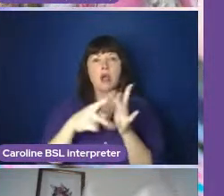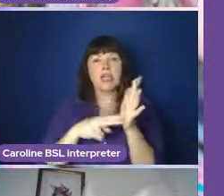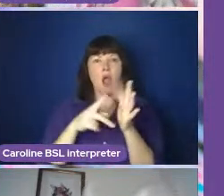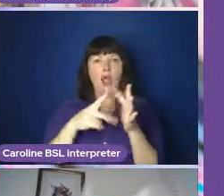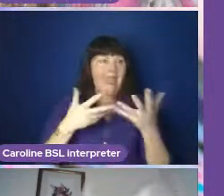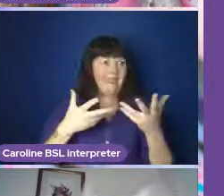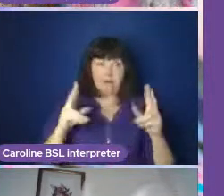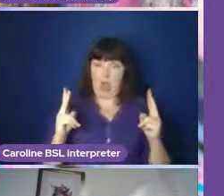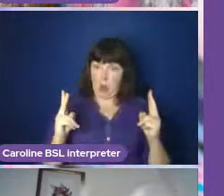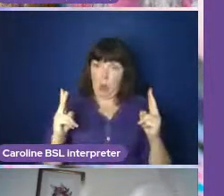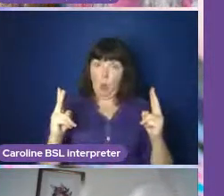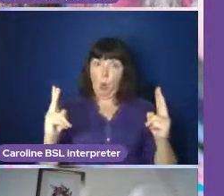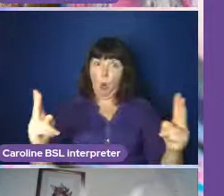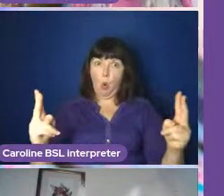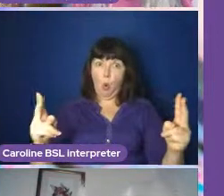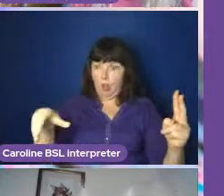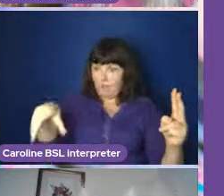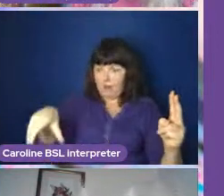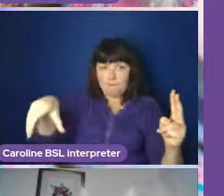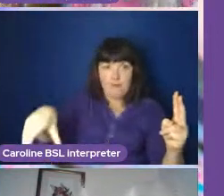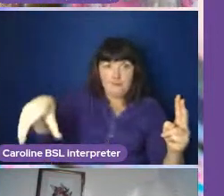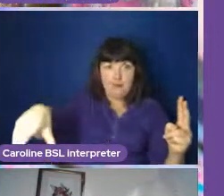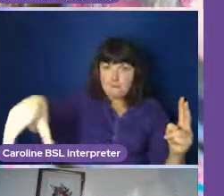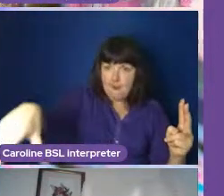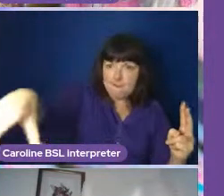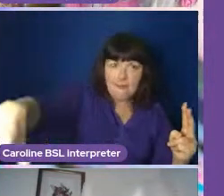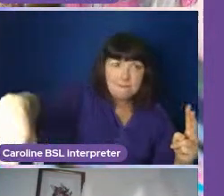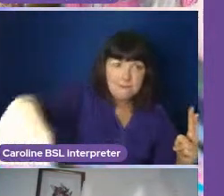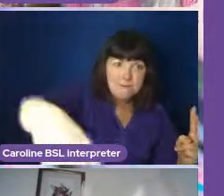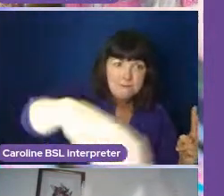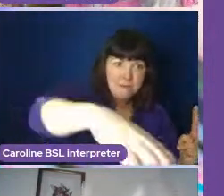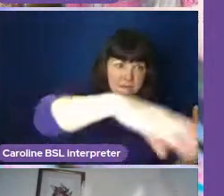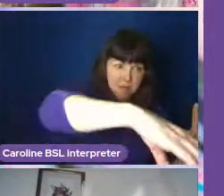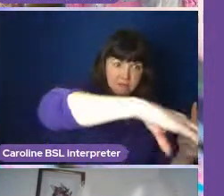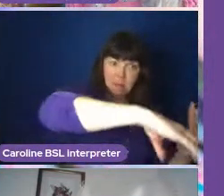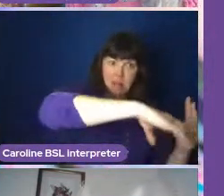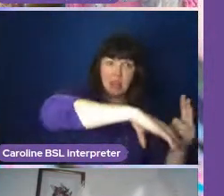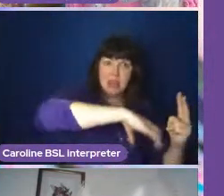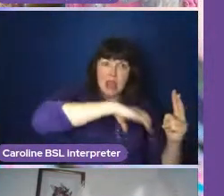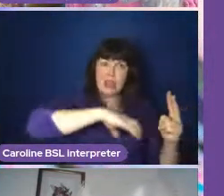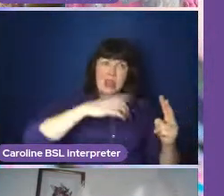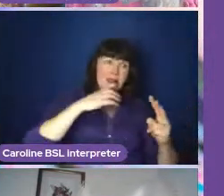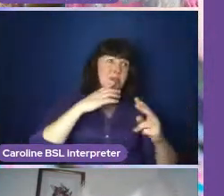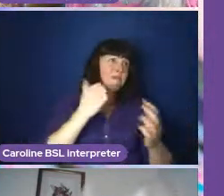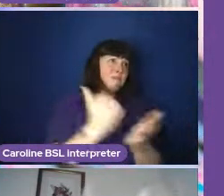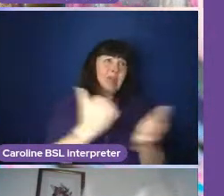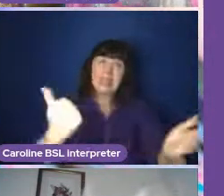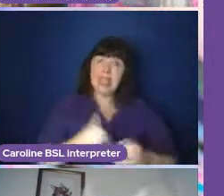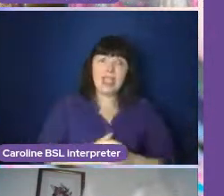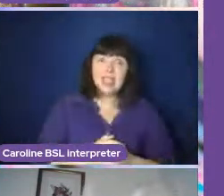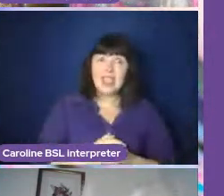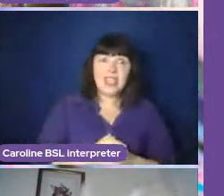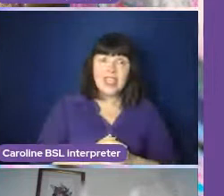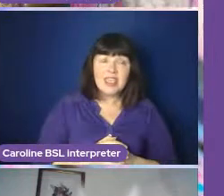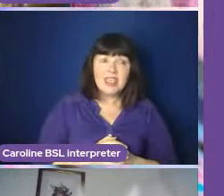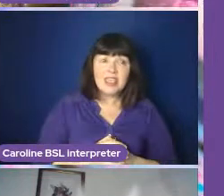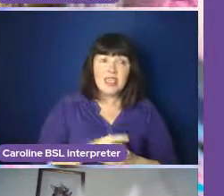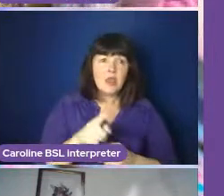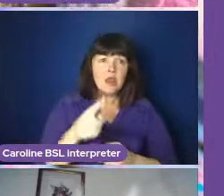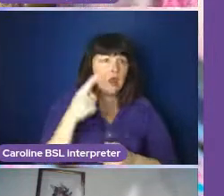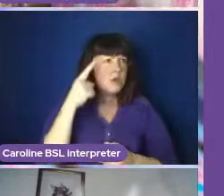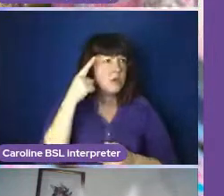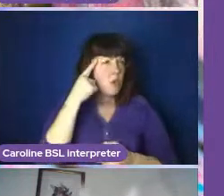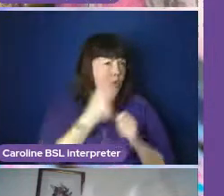were in exhibition cases and everything at the hold. And they're just incredible, aren't they? I don't know if I've got Brittany